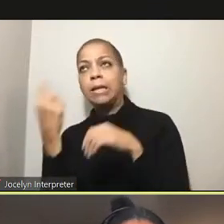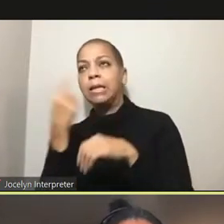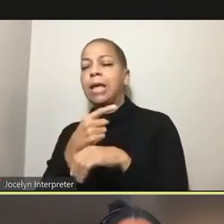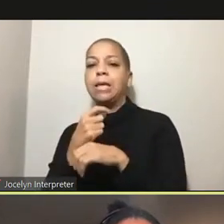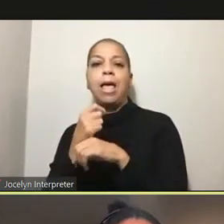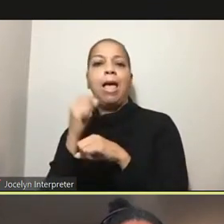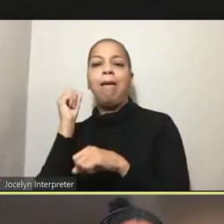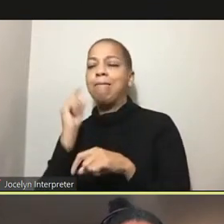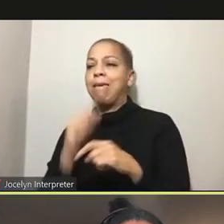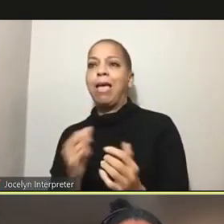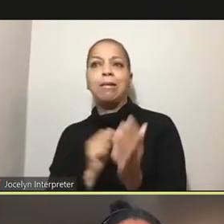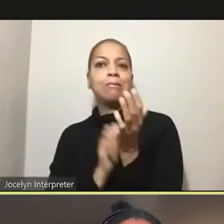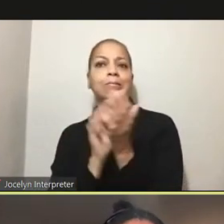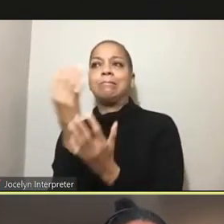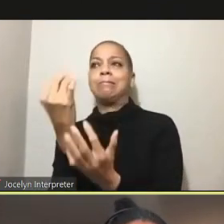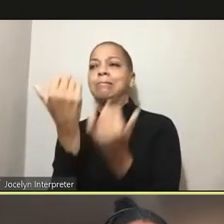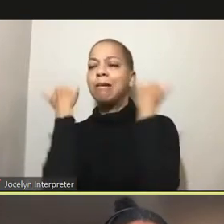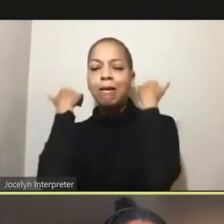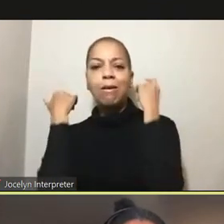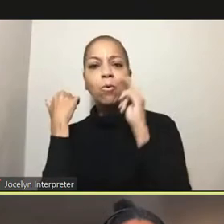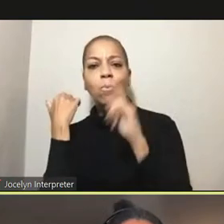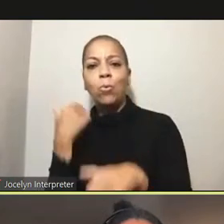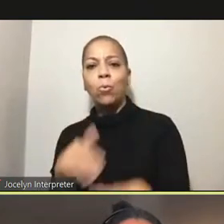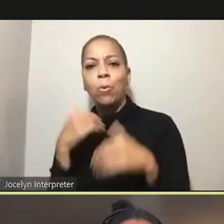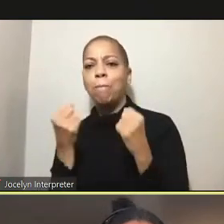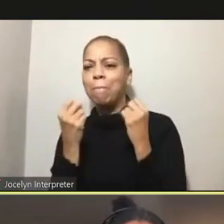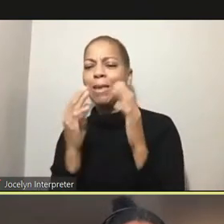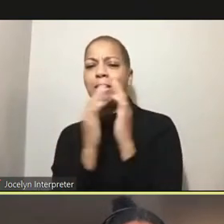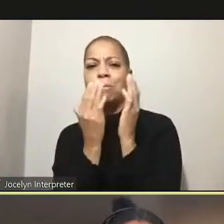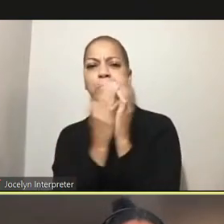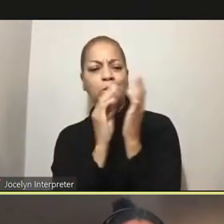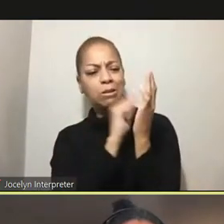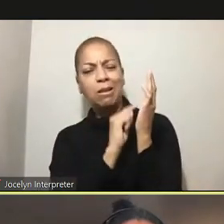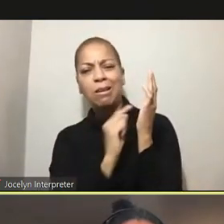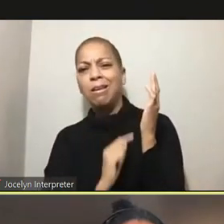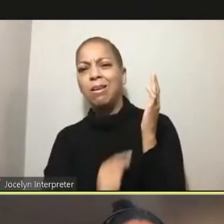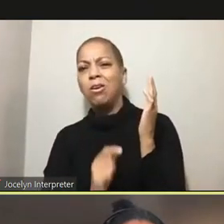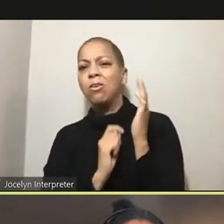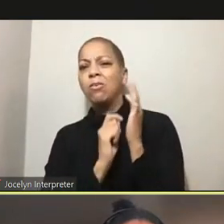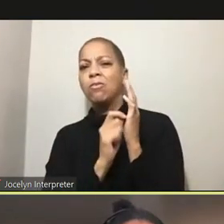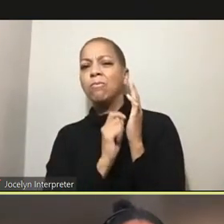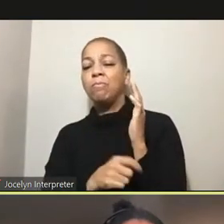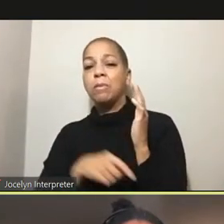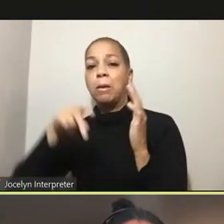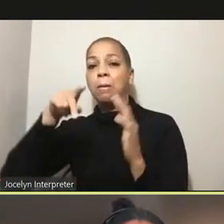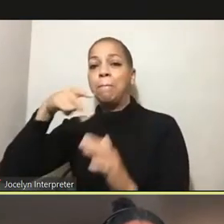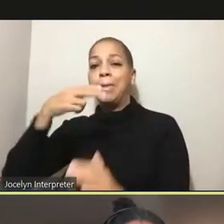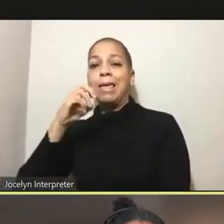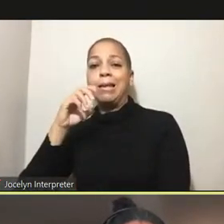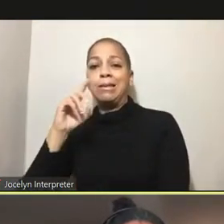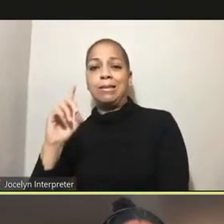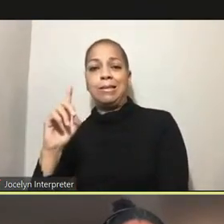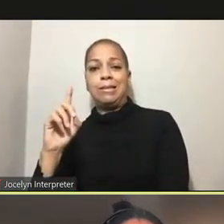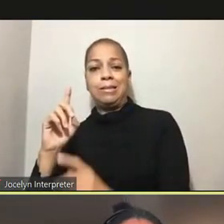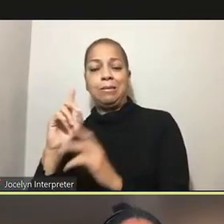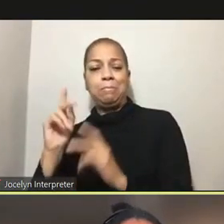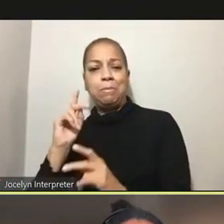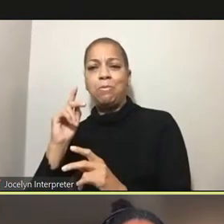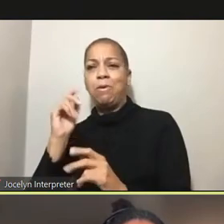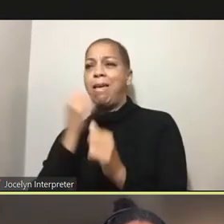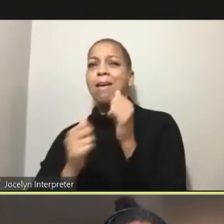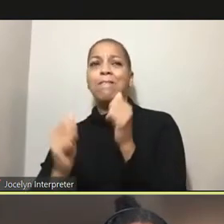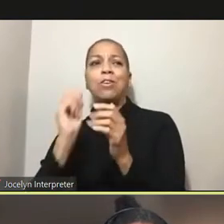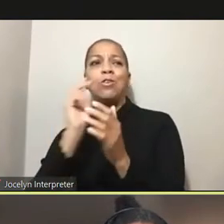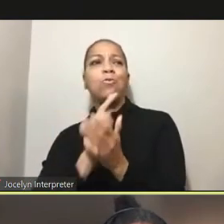just waiting for me to gobble up about the witnessing. We have PhDs at every university.